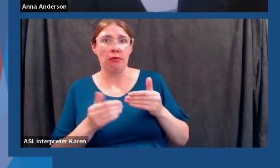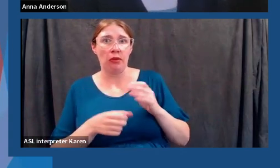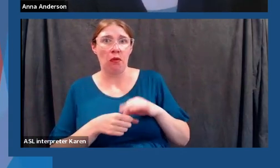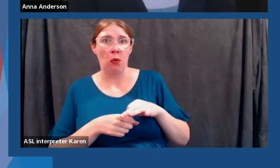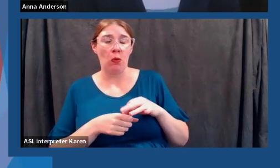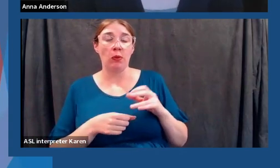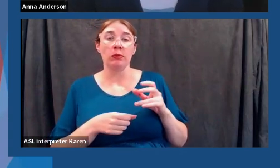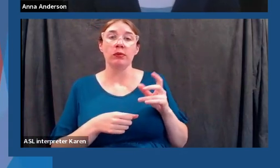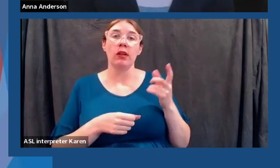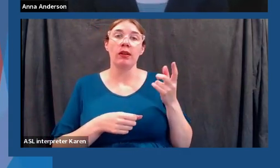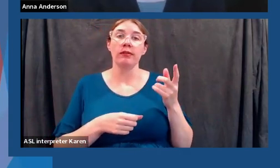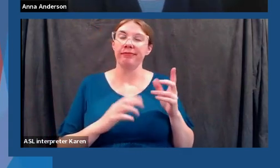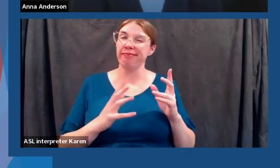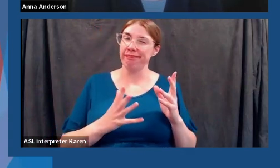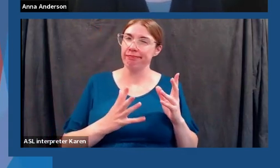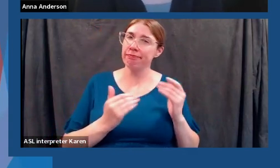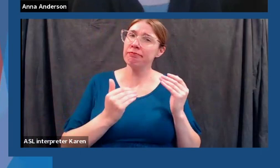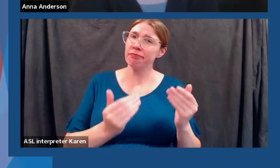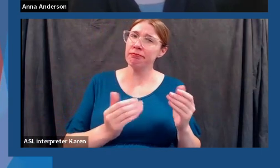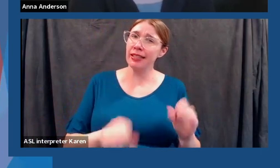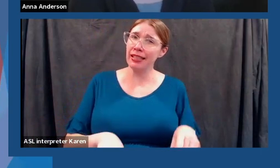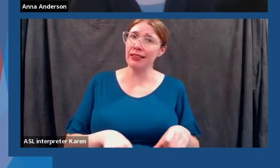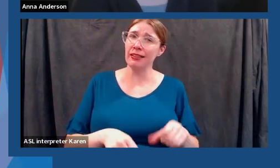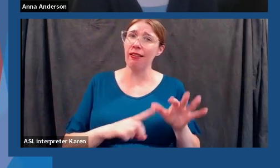vote. Next.